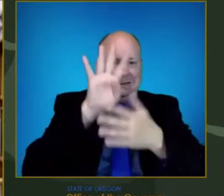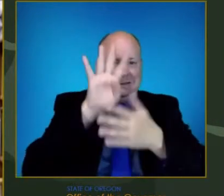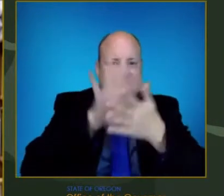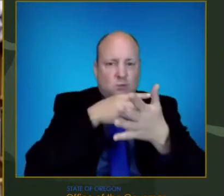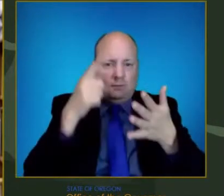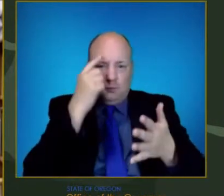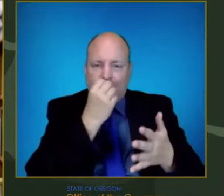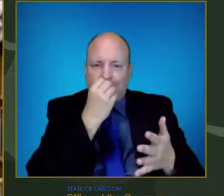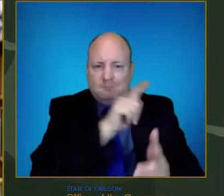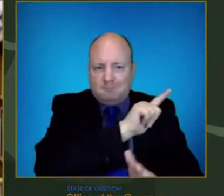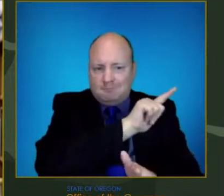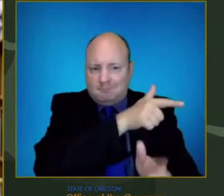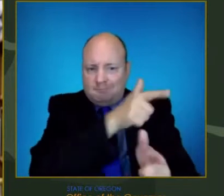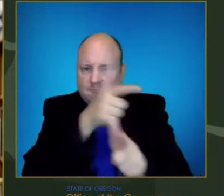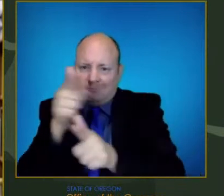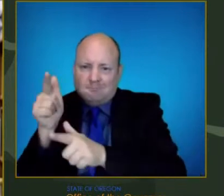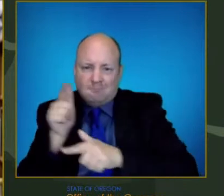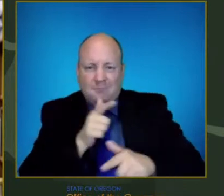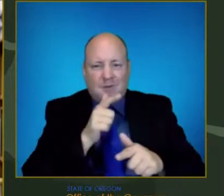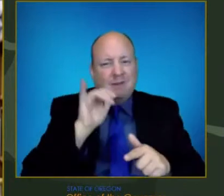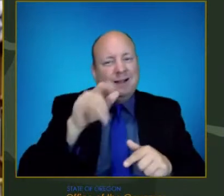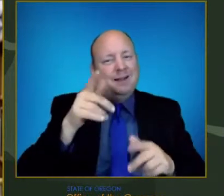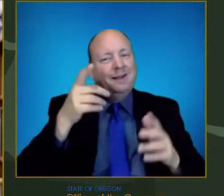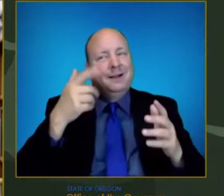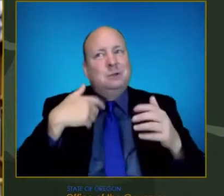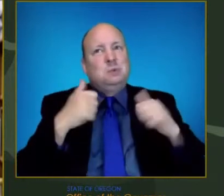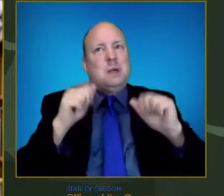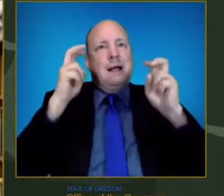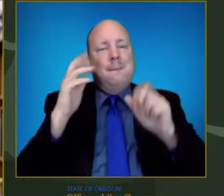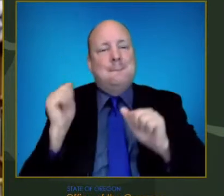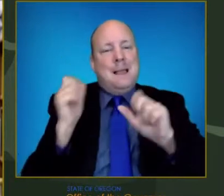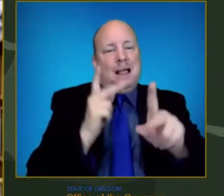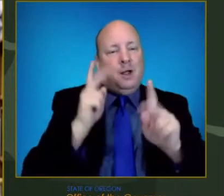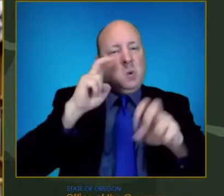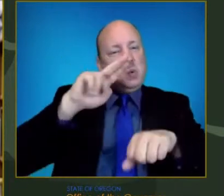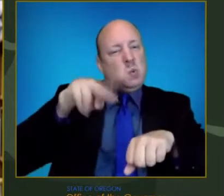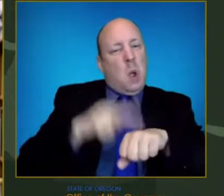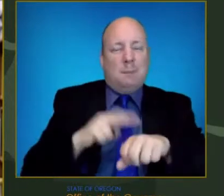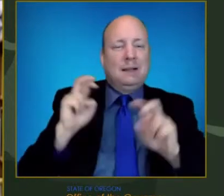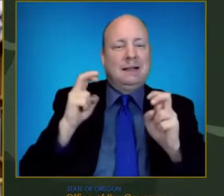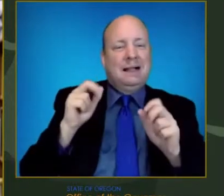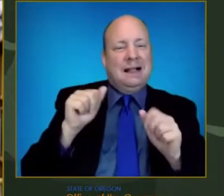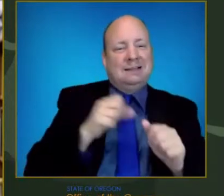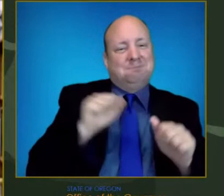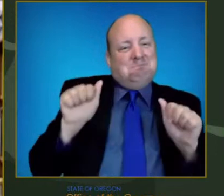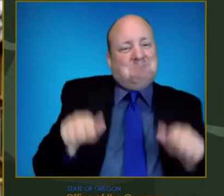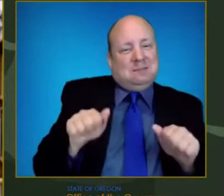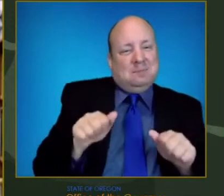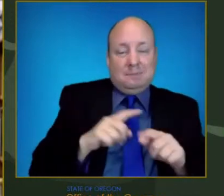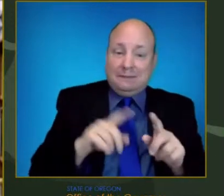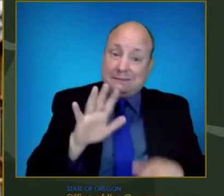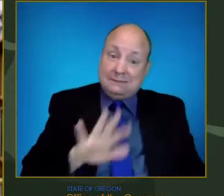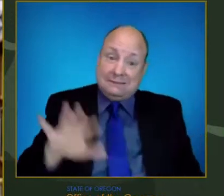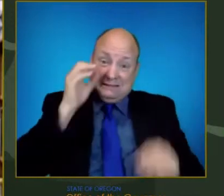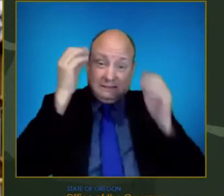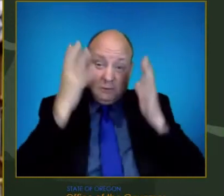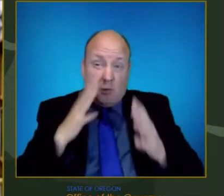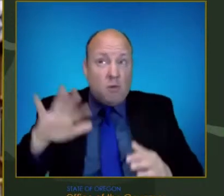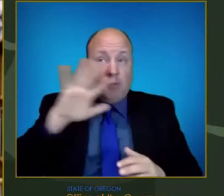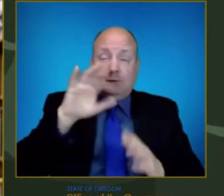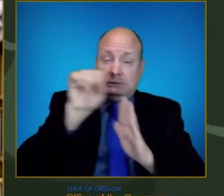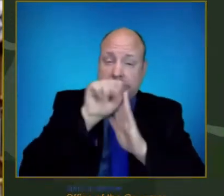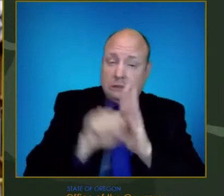school in as normal a way as possible for our students. Now, our educators across the state are doing a tremendous job of implementing these kinds